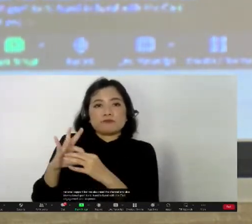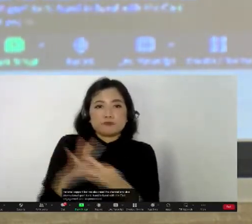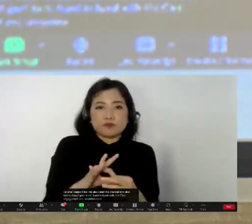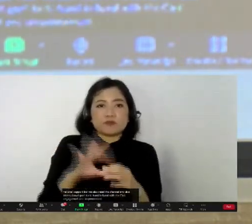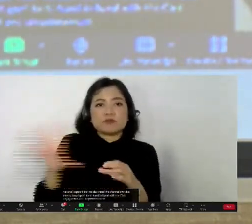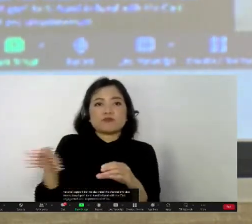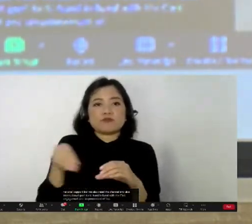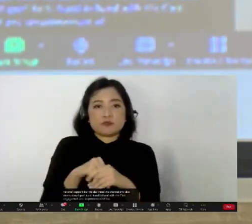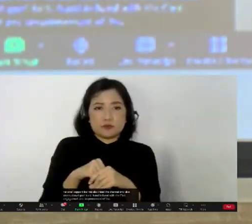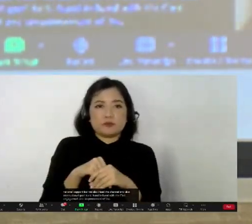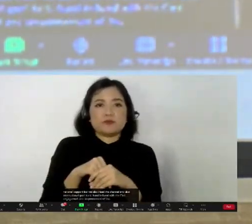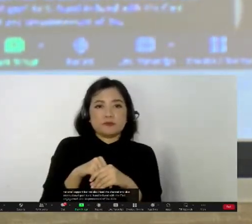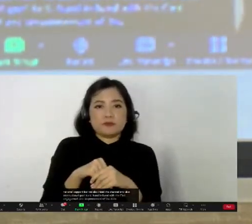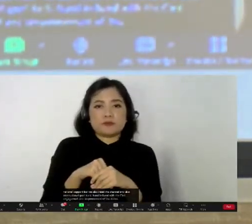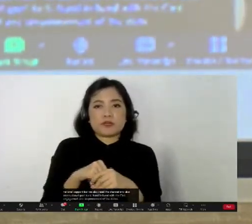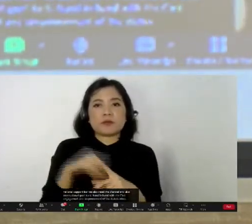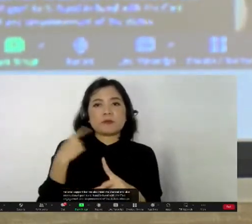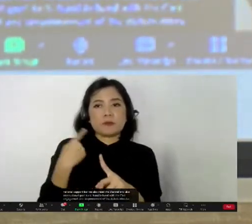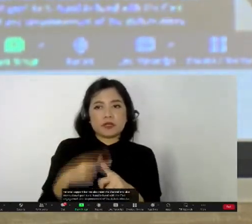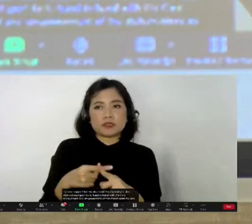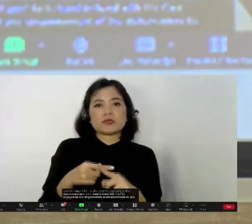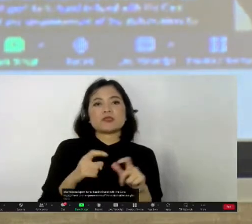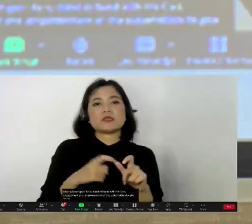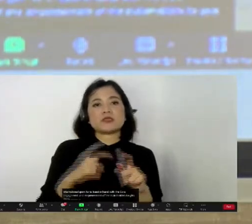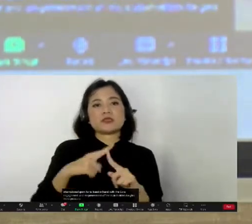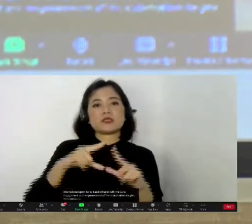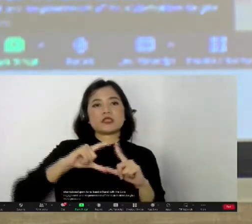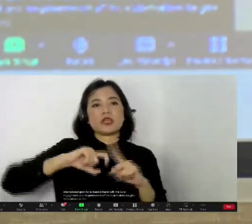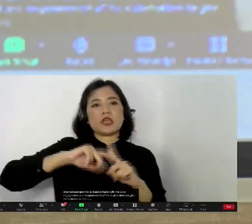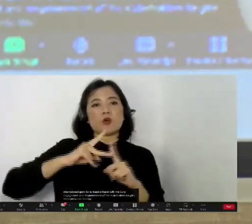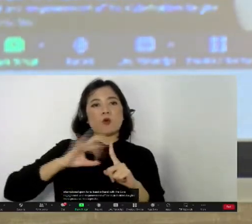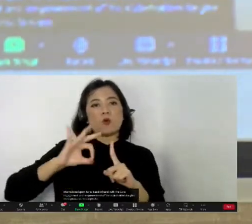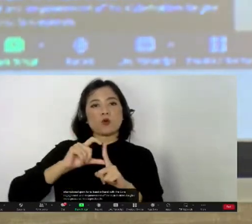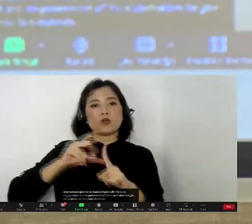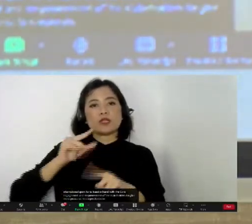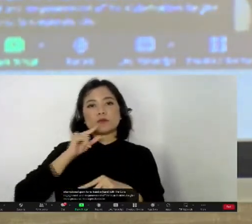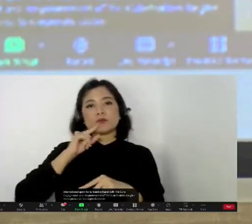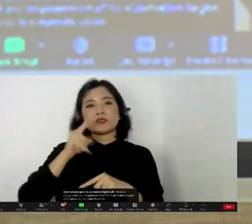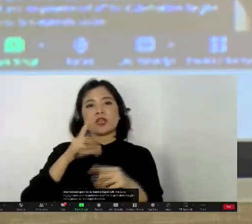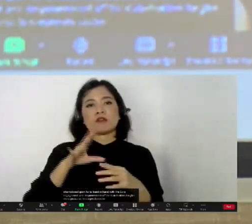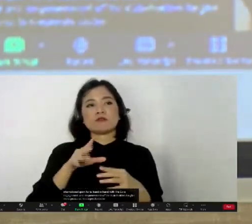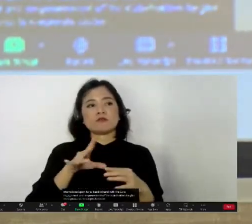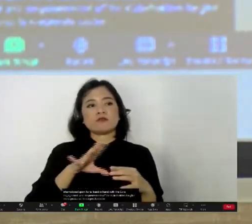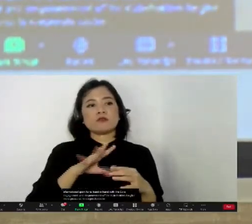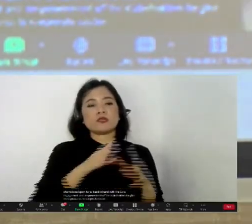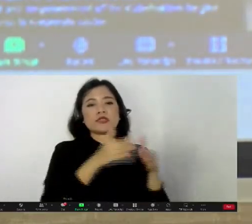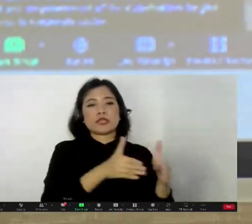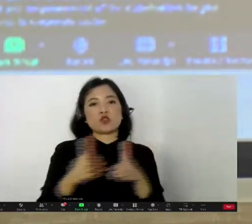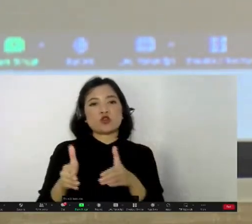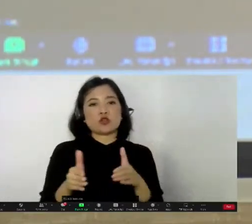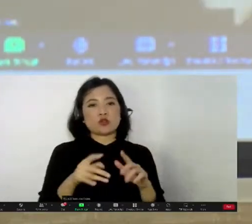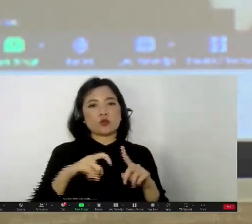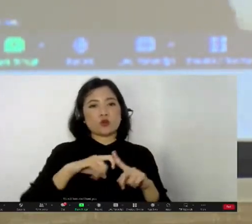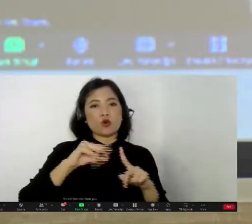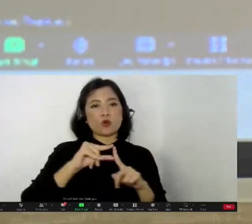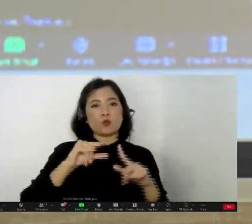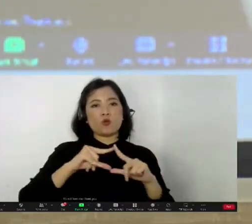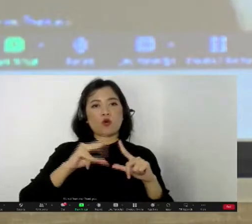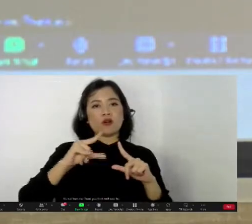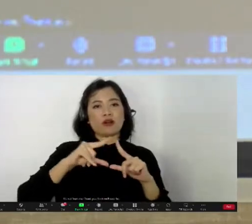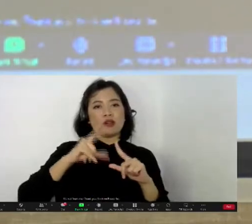the stakeholders to give more pressures to corporate sector. That's all from me. Thank you. Thank you, Dr.